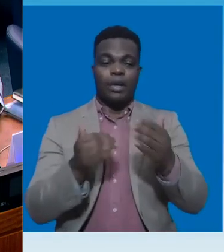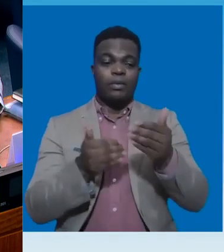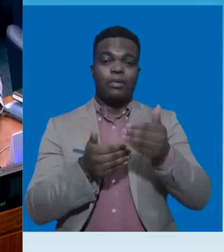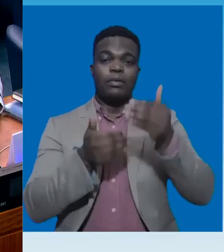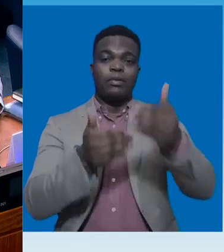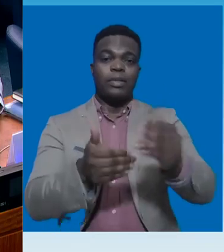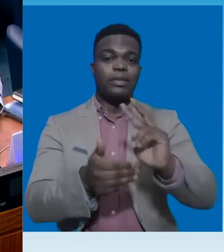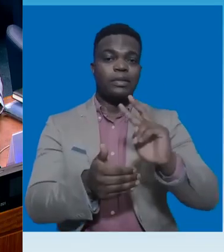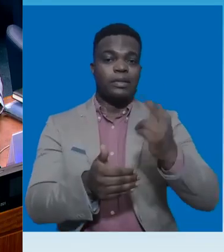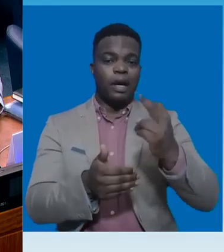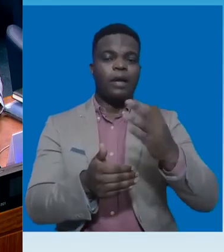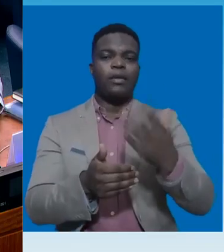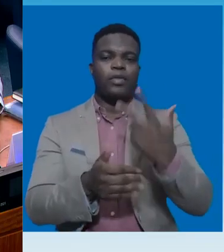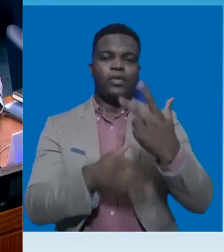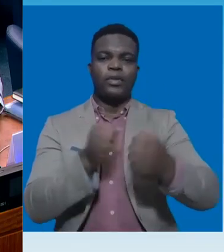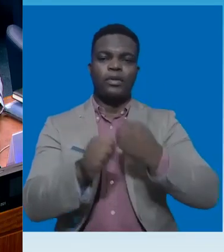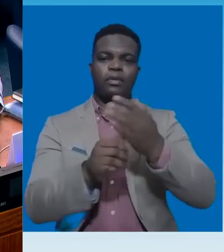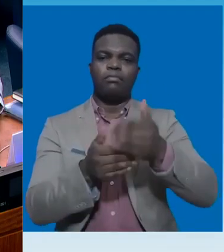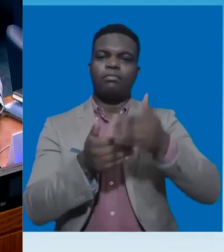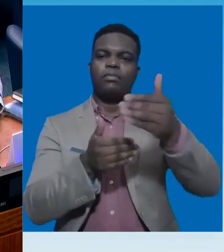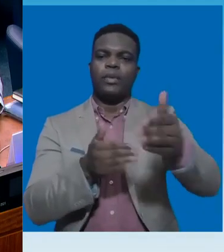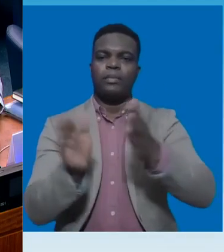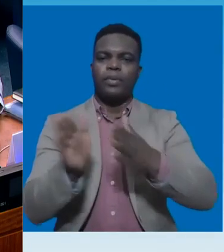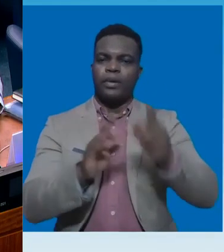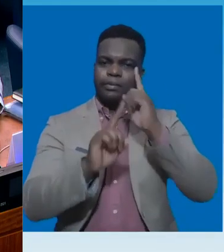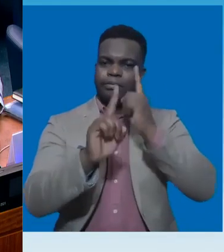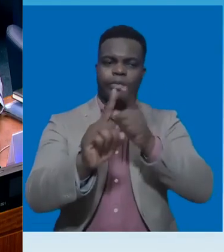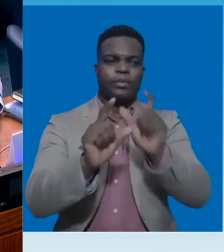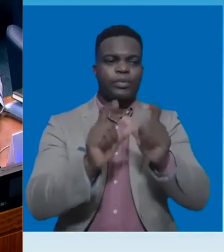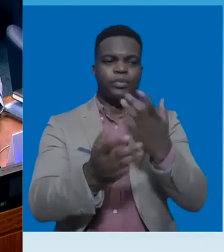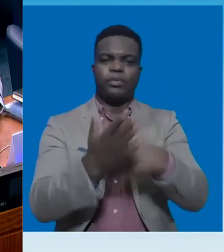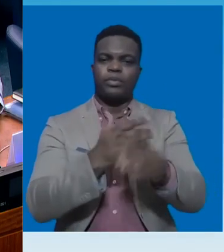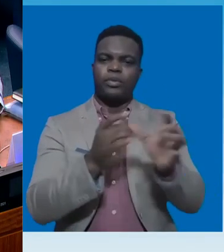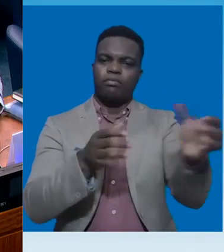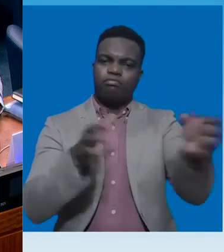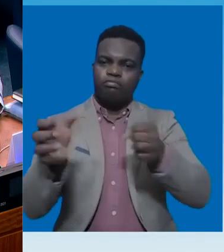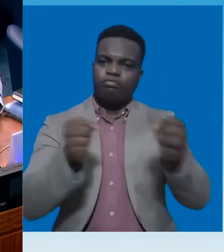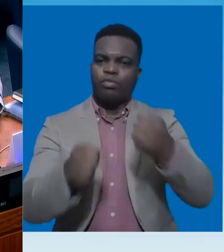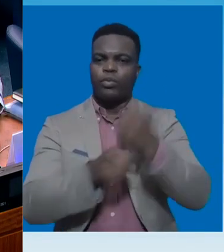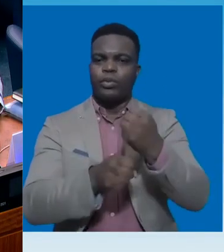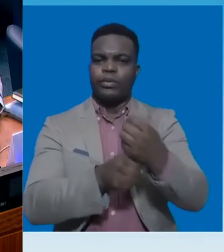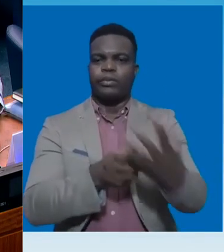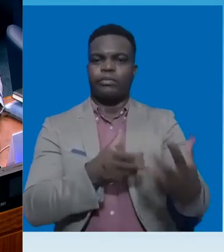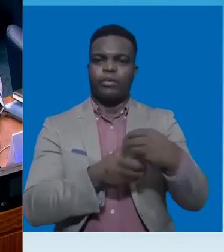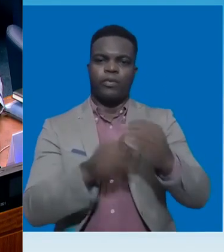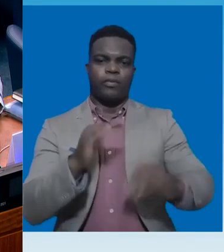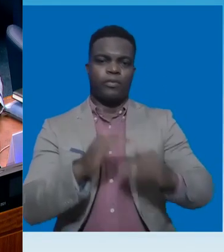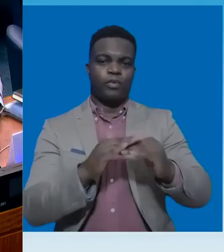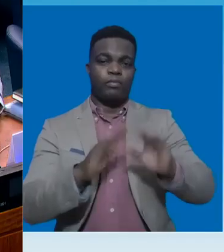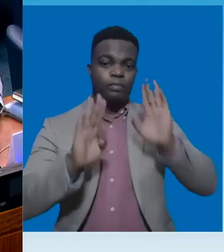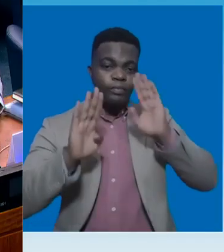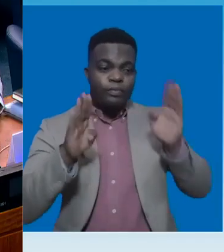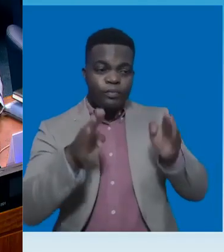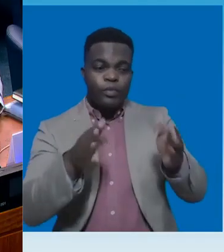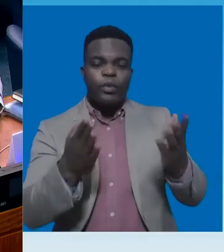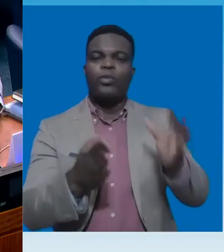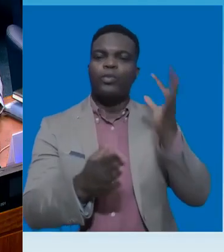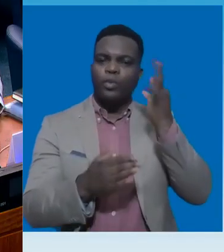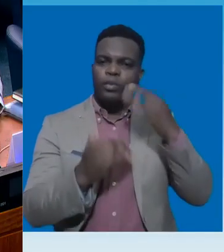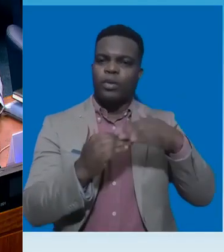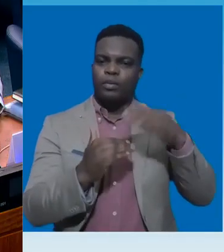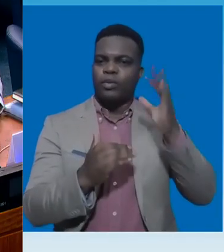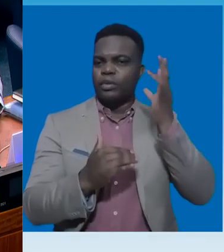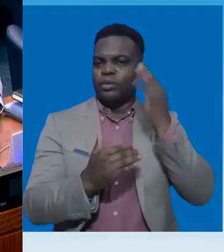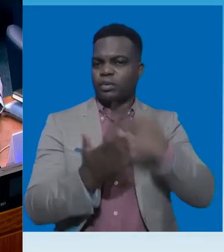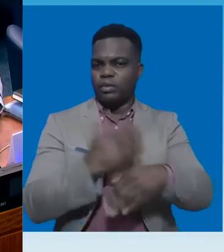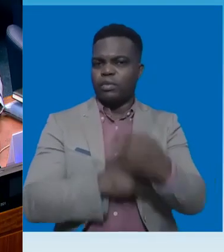implemented. Special attention is given to women with disabilities. A project named the Beautiful Crafts